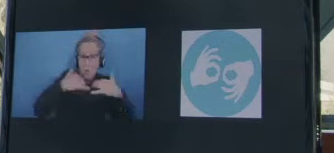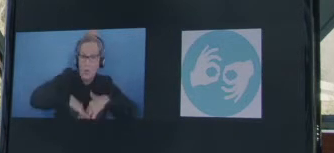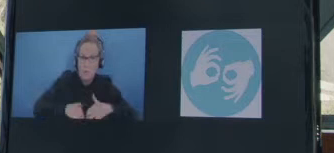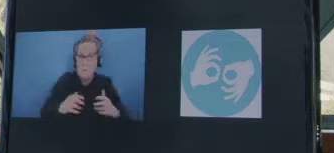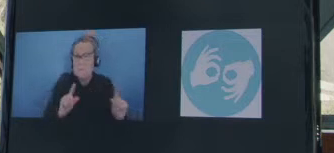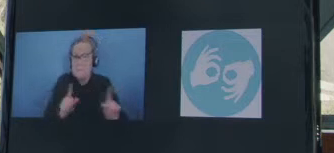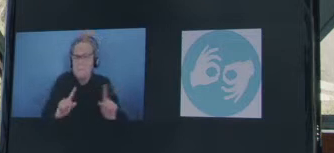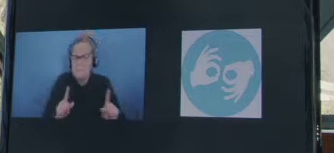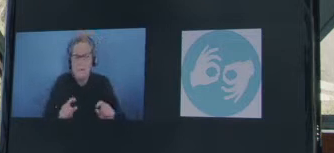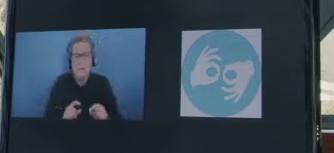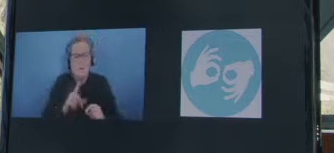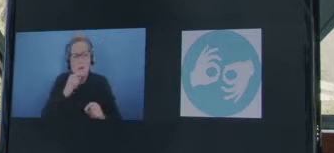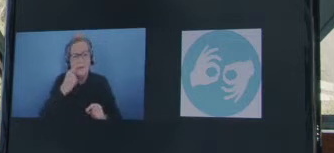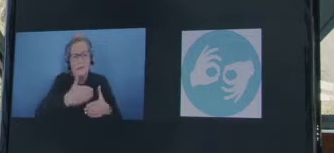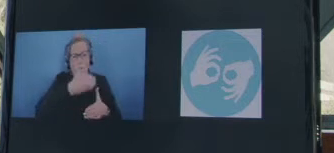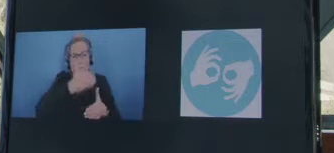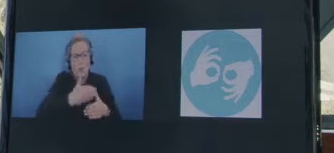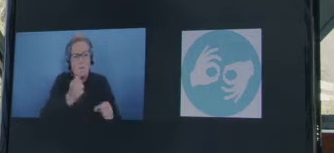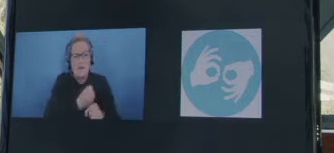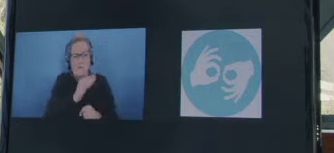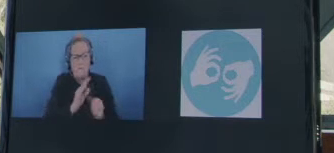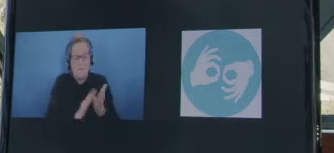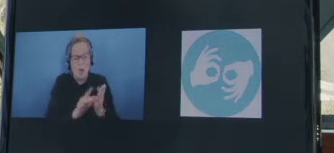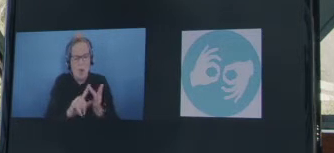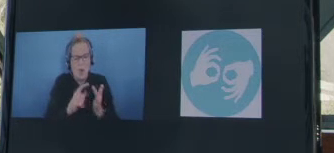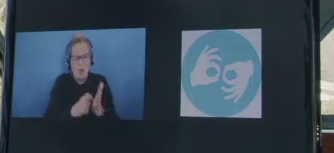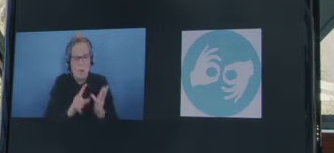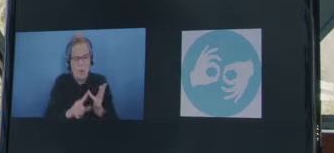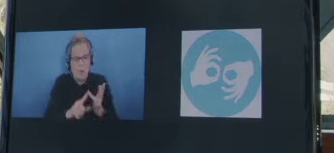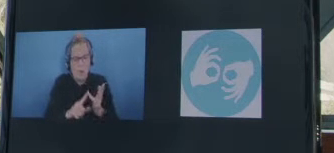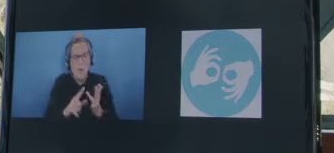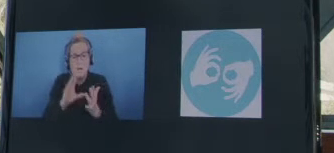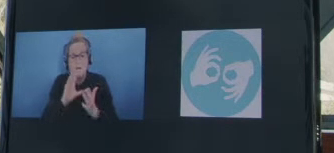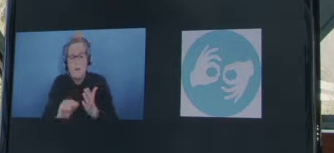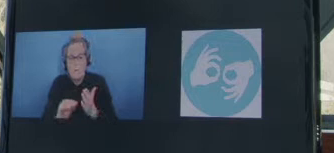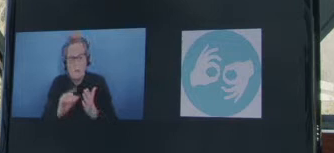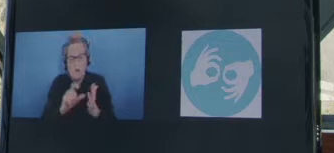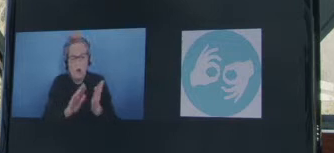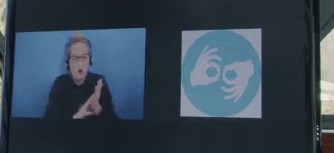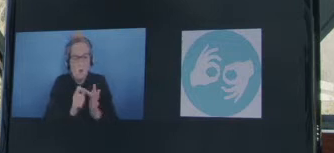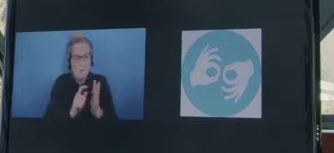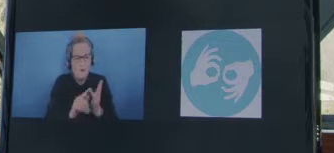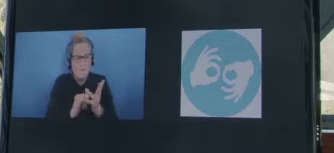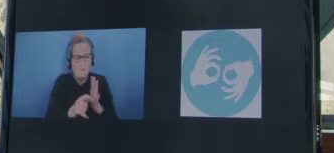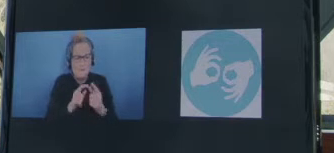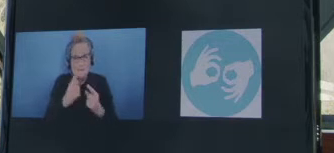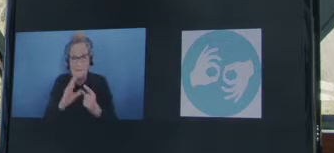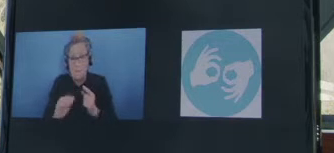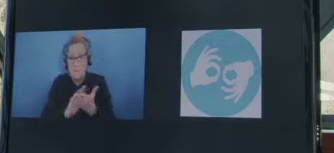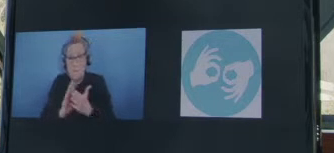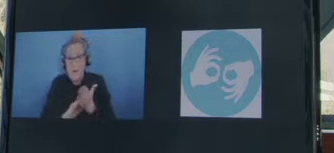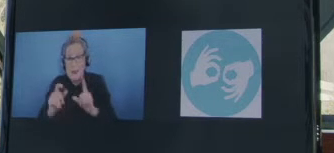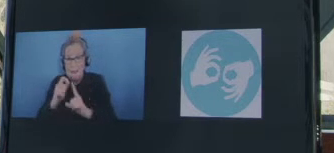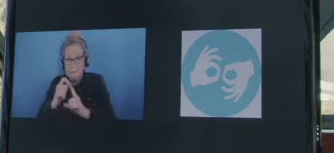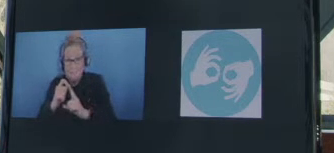of the wall are made out of mycocomposites that use hemp, and that's been a material that has been very well characterized in